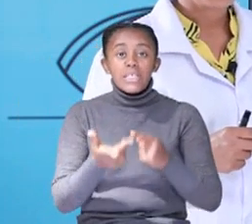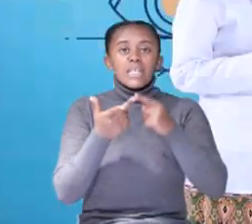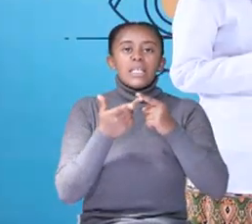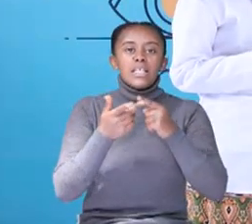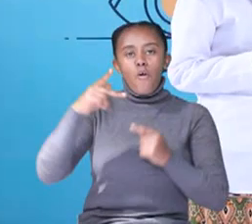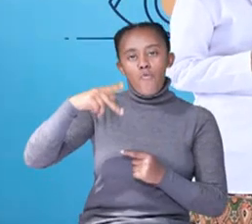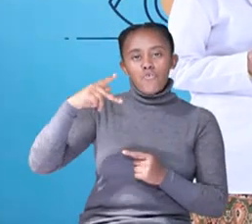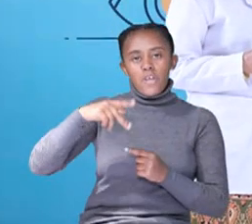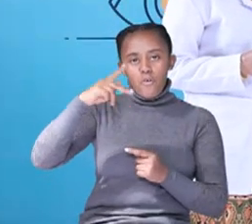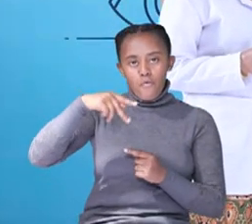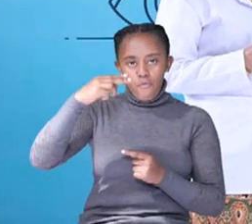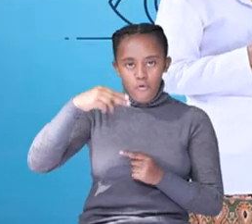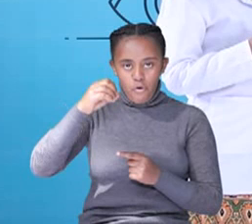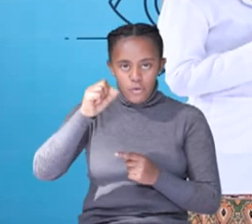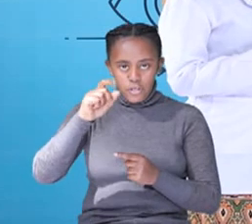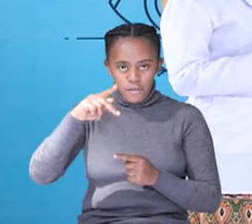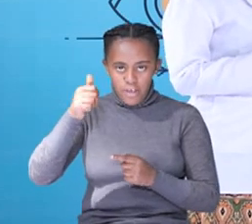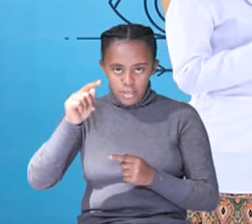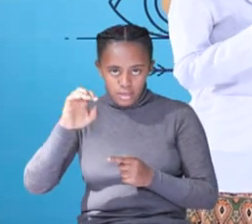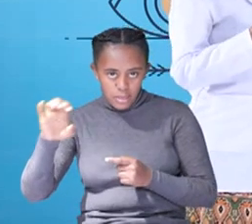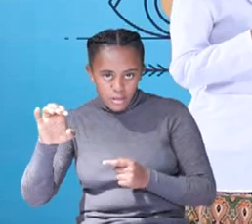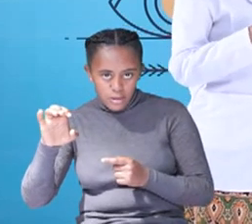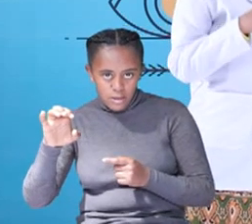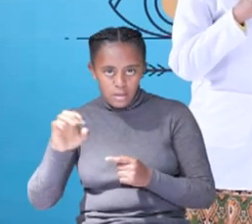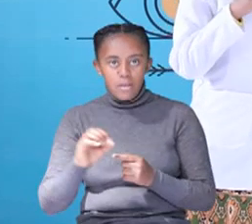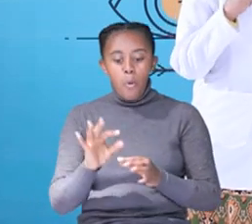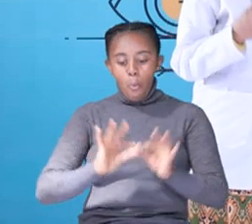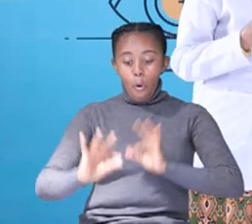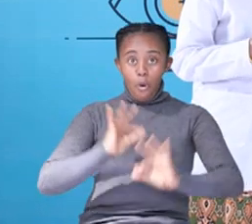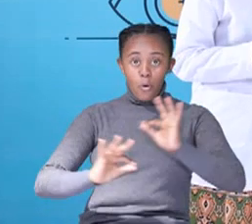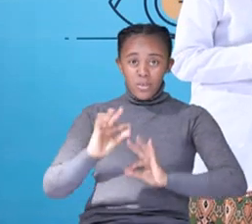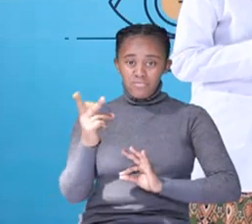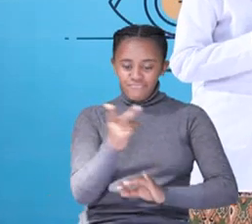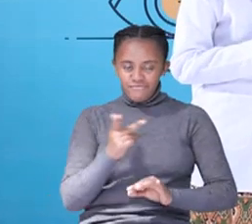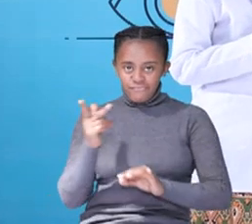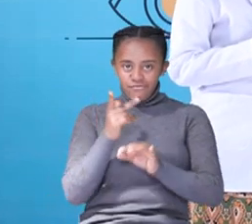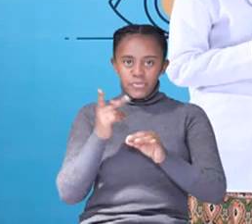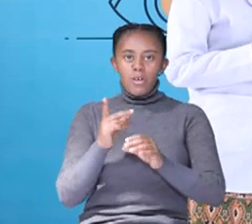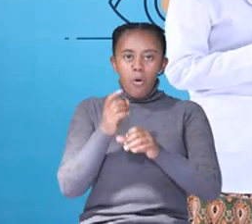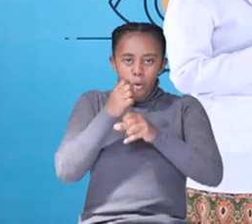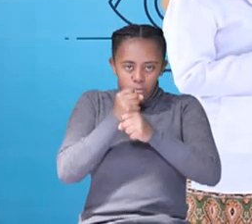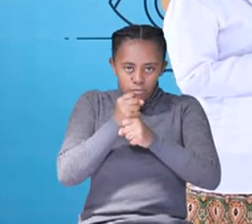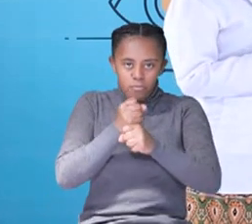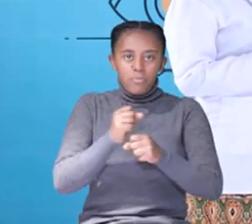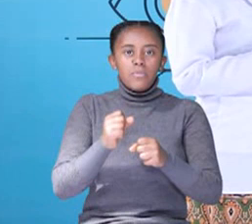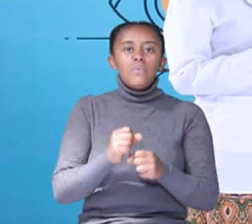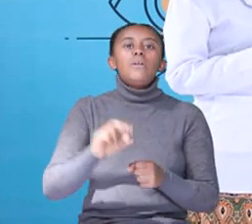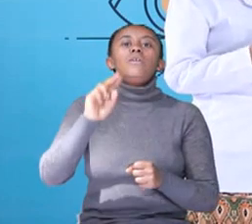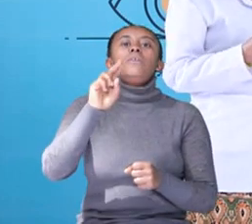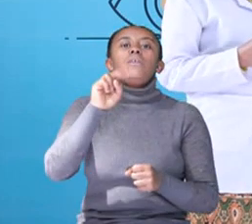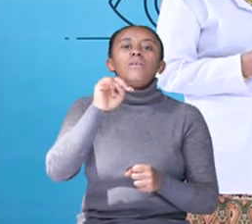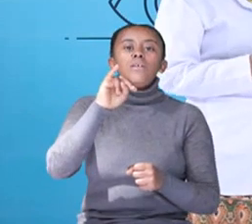phosphate. You know that a molecule having these three components is known as